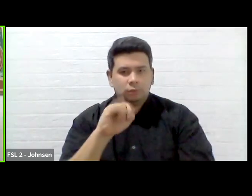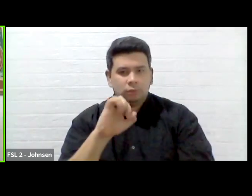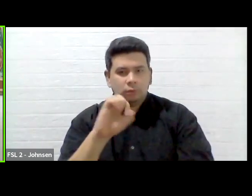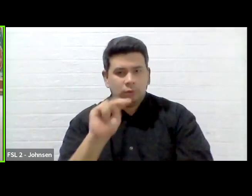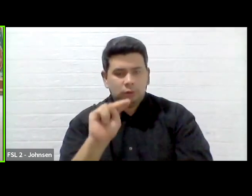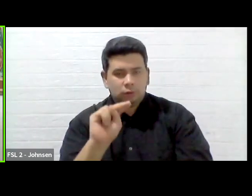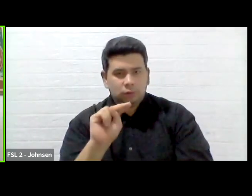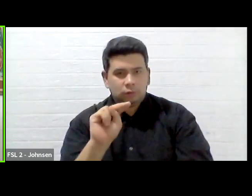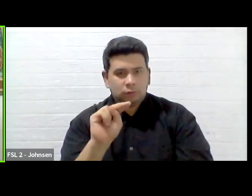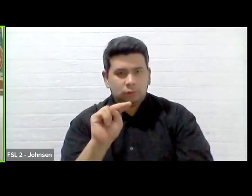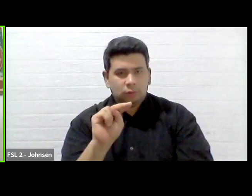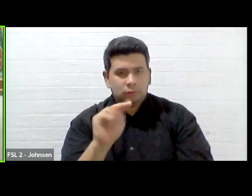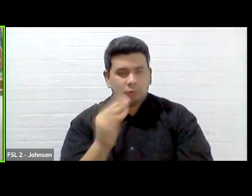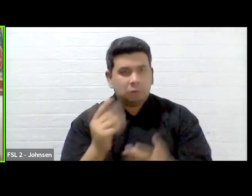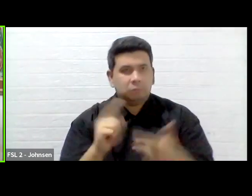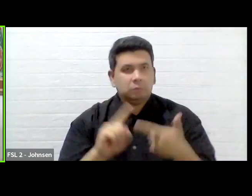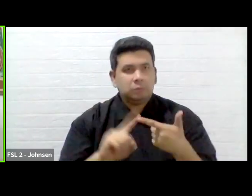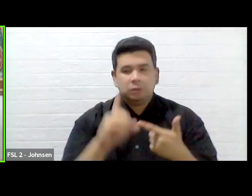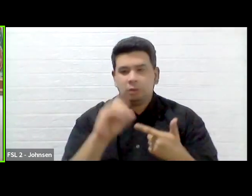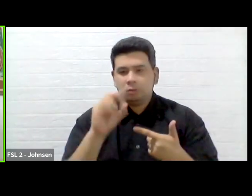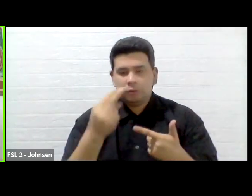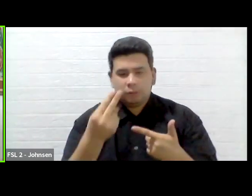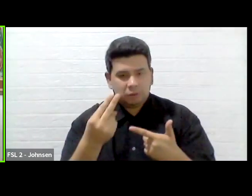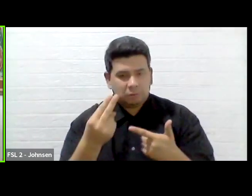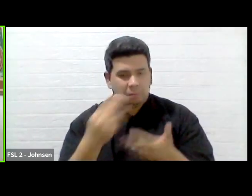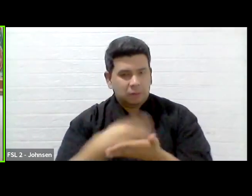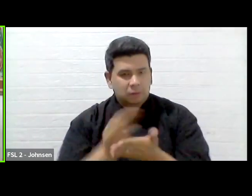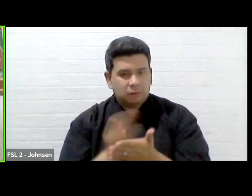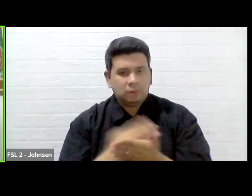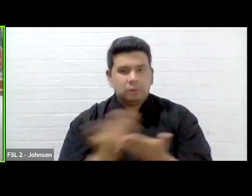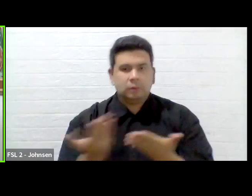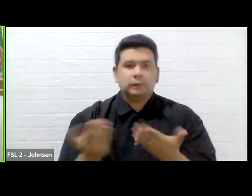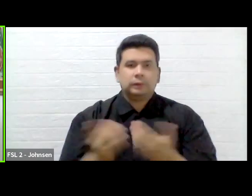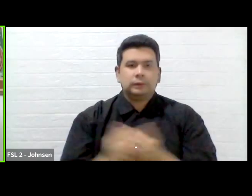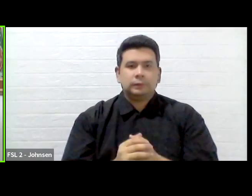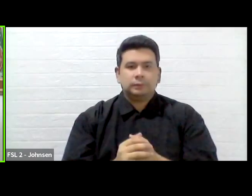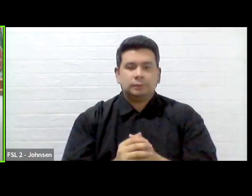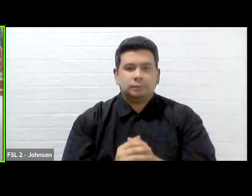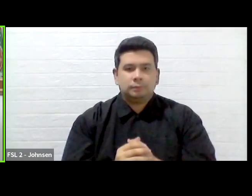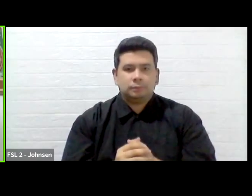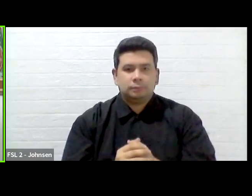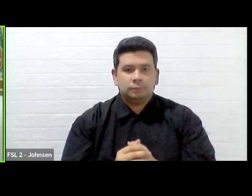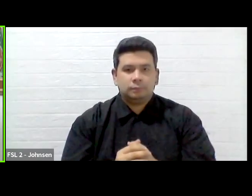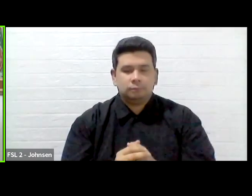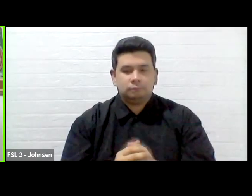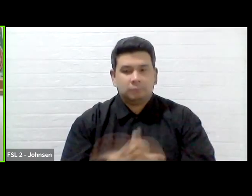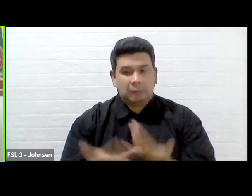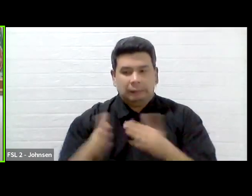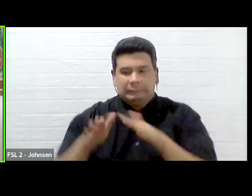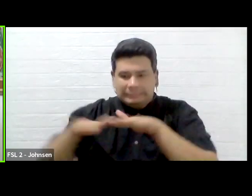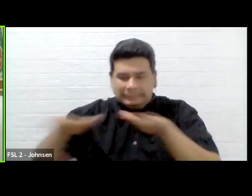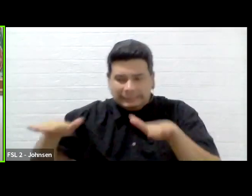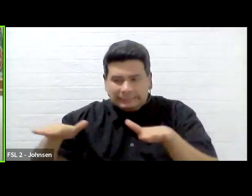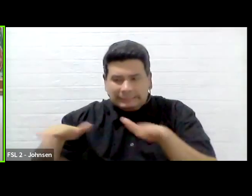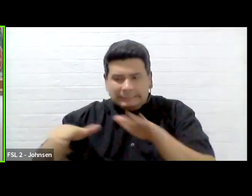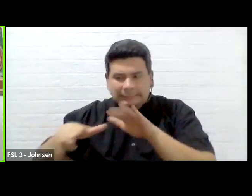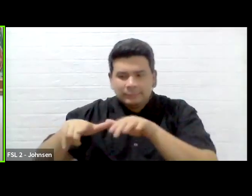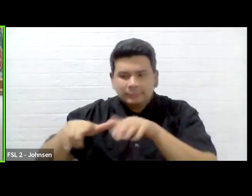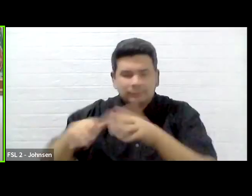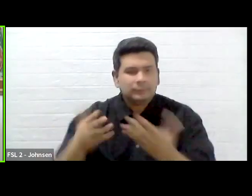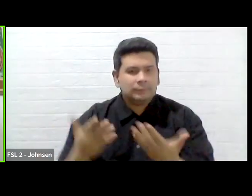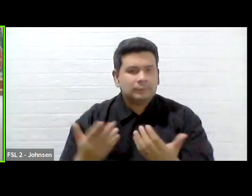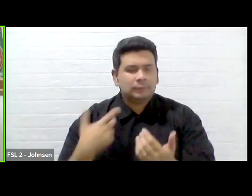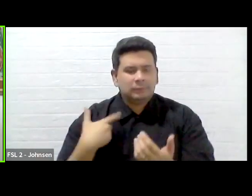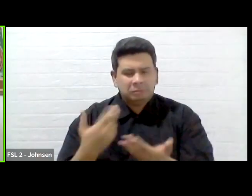the DOH budget, um, disabilities among kids, they're not being talked about. So sabi